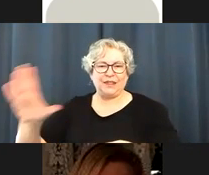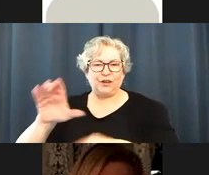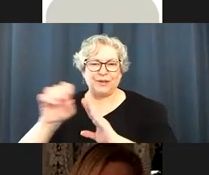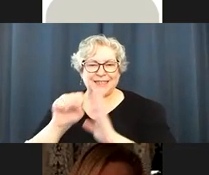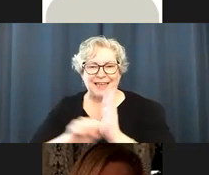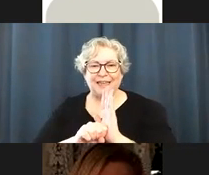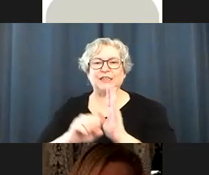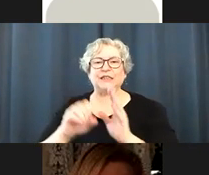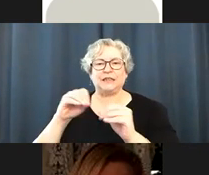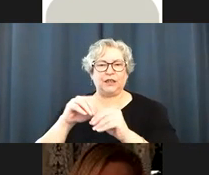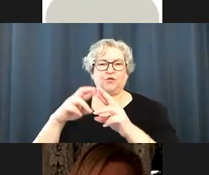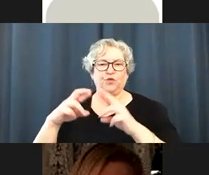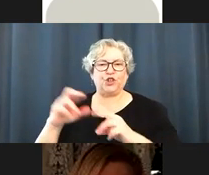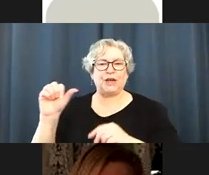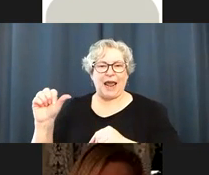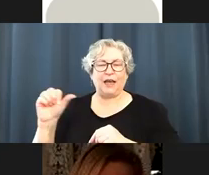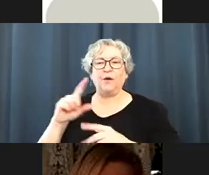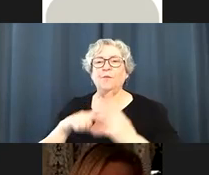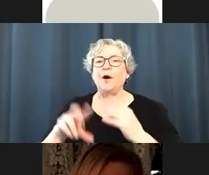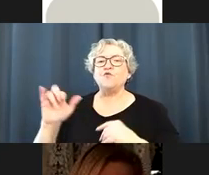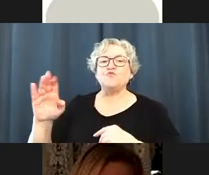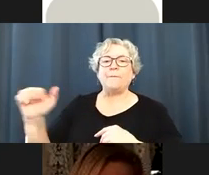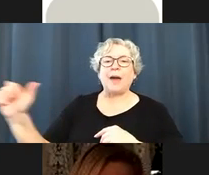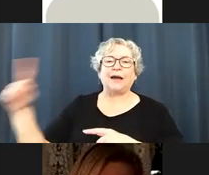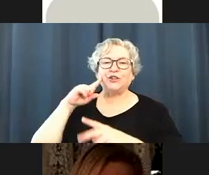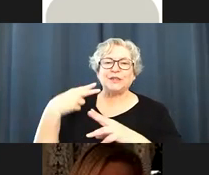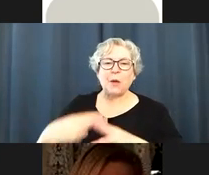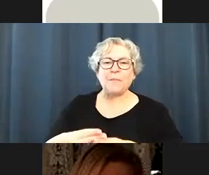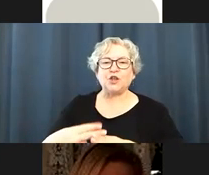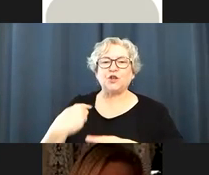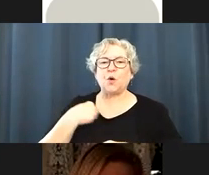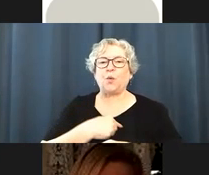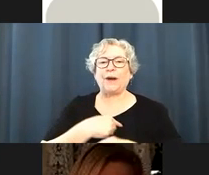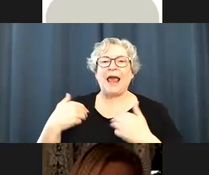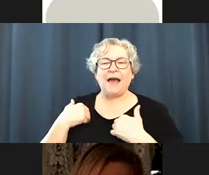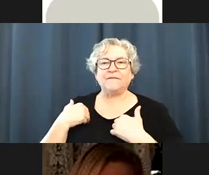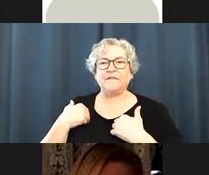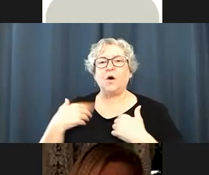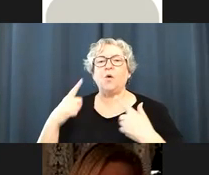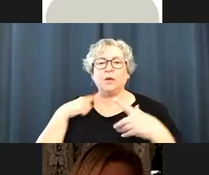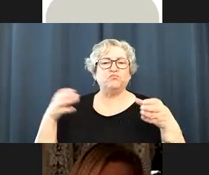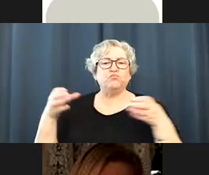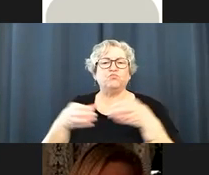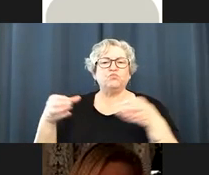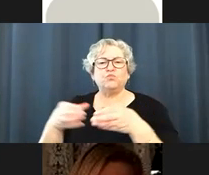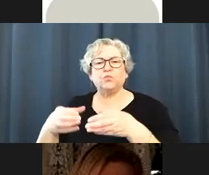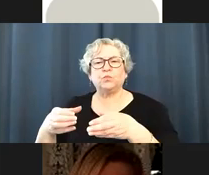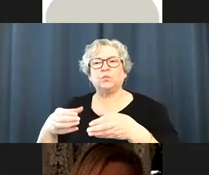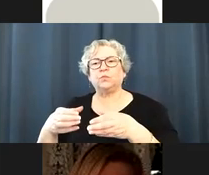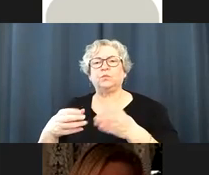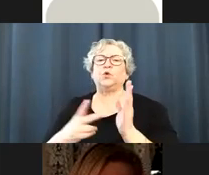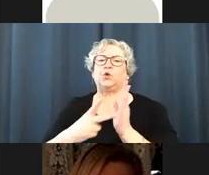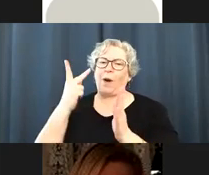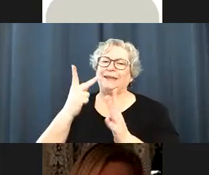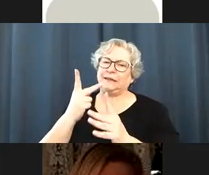Region A. But aside from what Rebecca had mentioned, we also have, we get together and we convene twice a